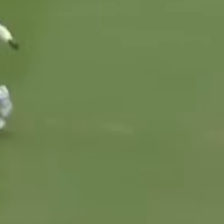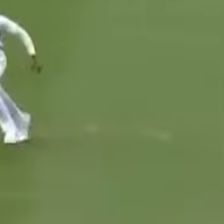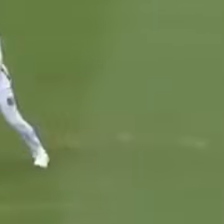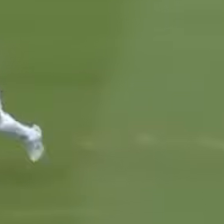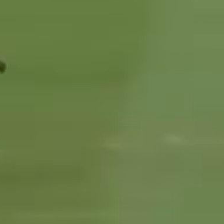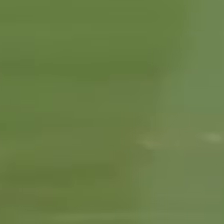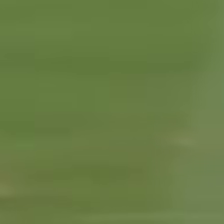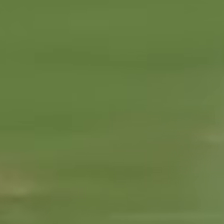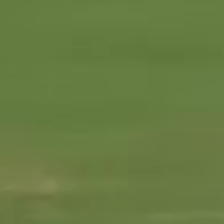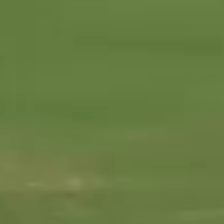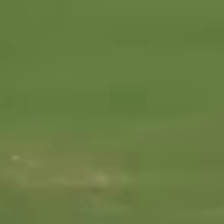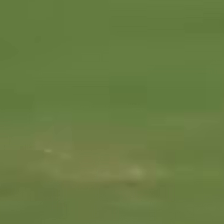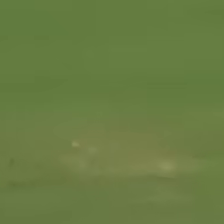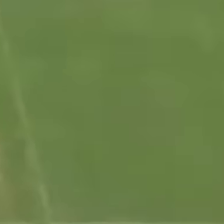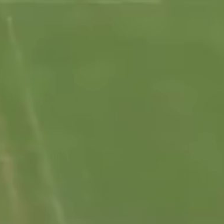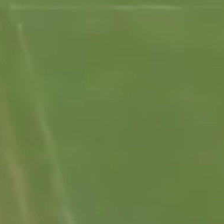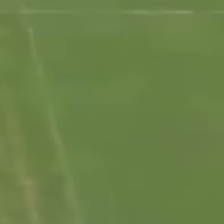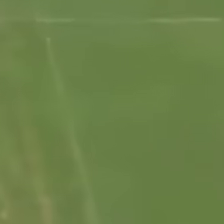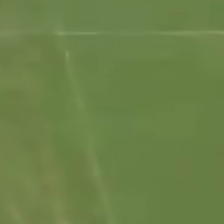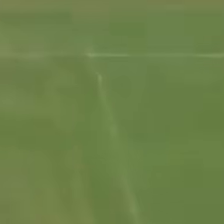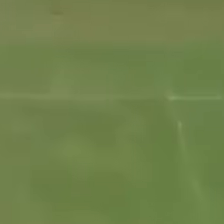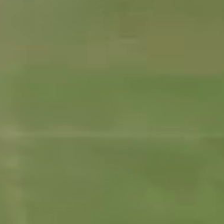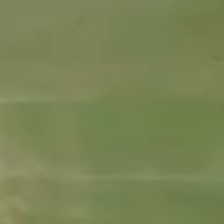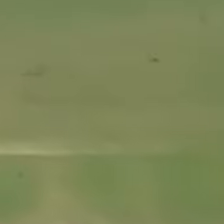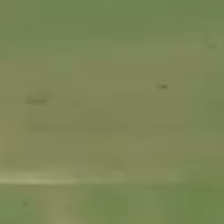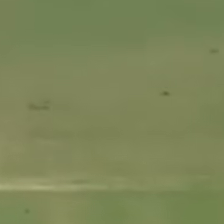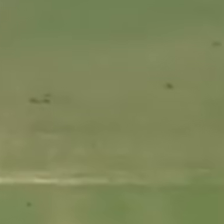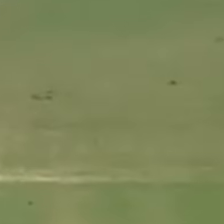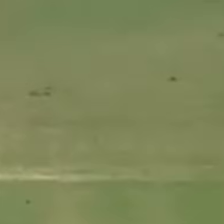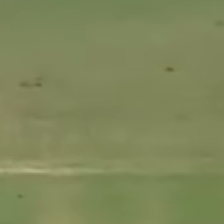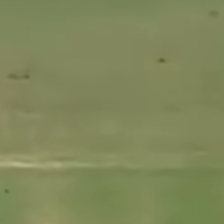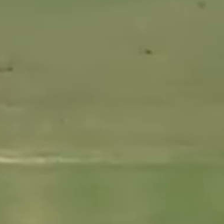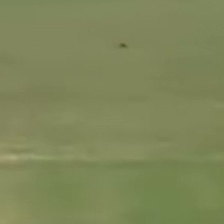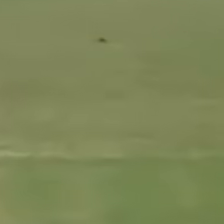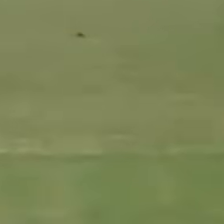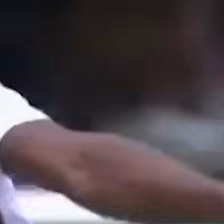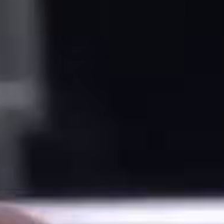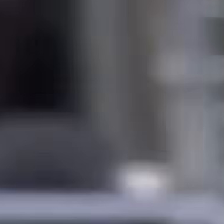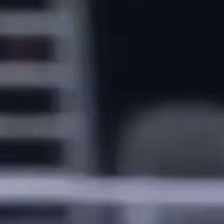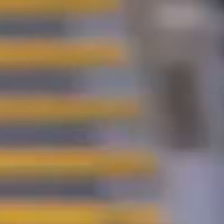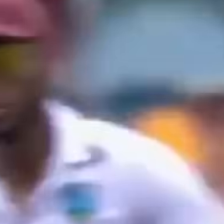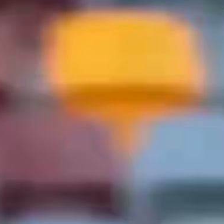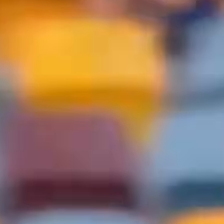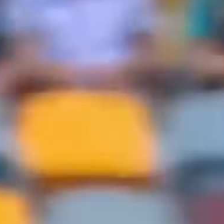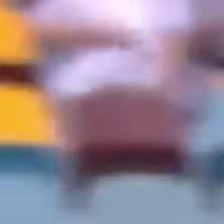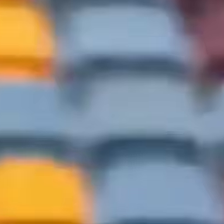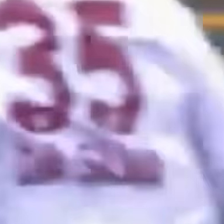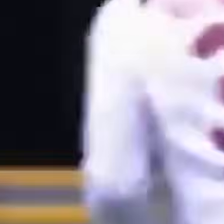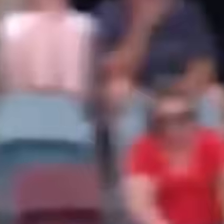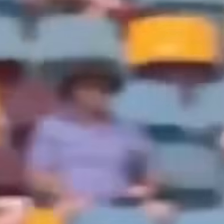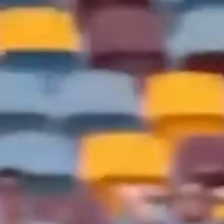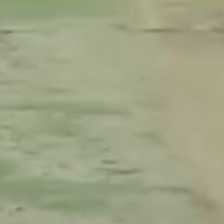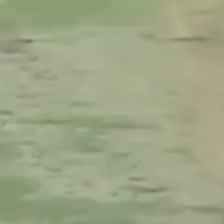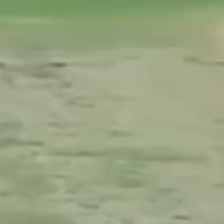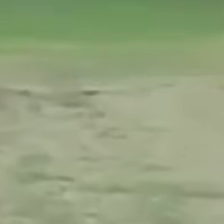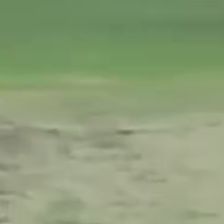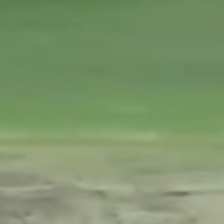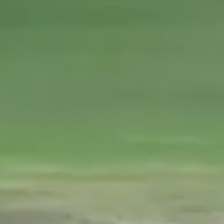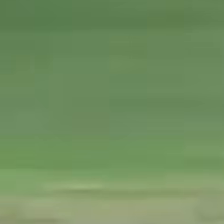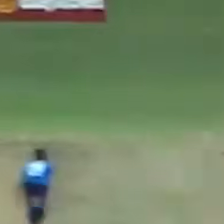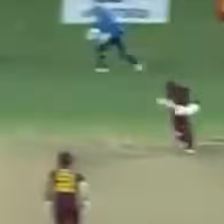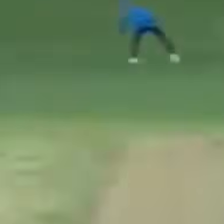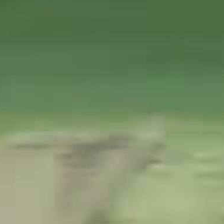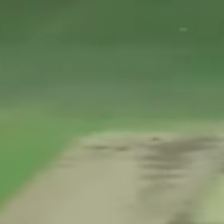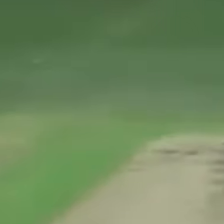top performers Casey Carty and Nicholas Pooran will be the favourites to win the ODI and T20 awards respectively. Carty showed